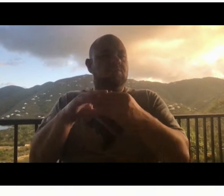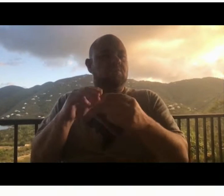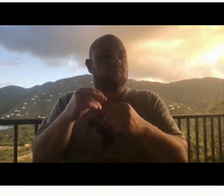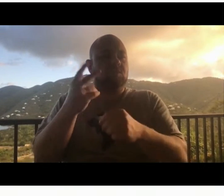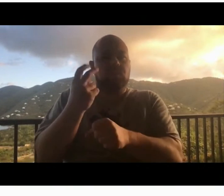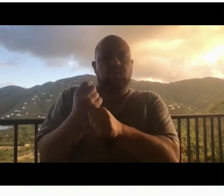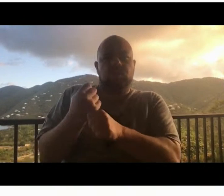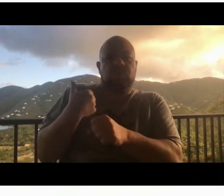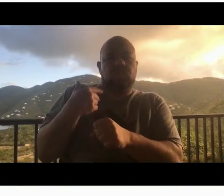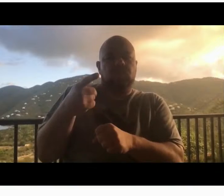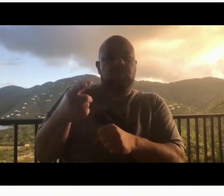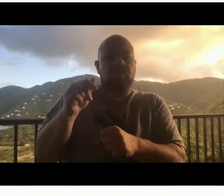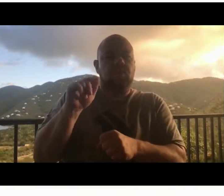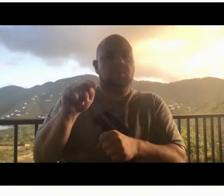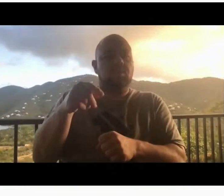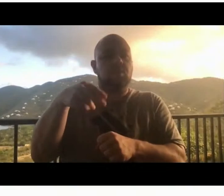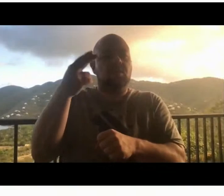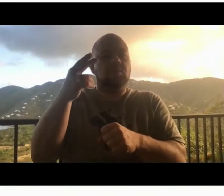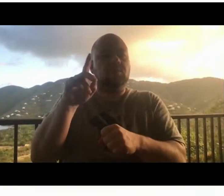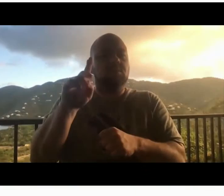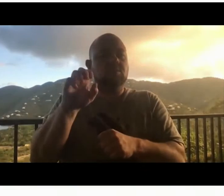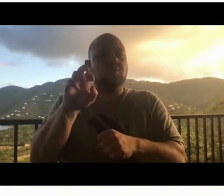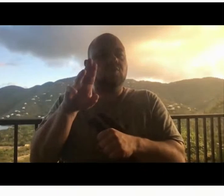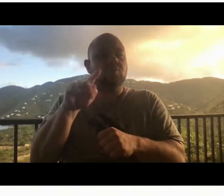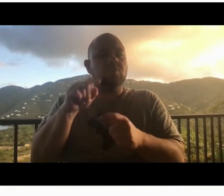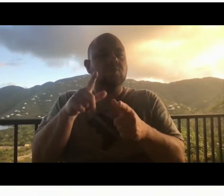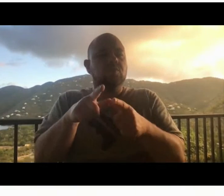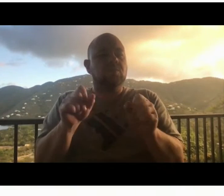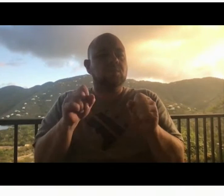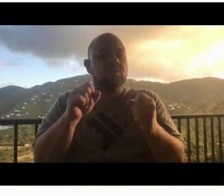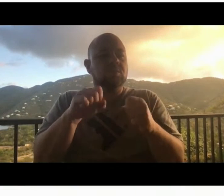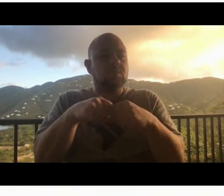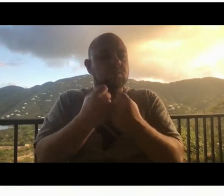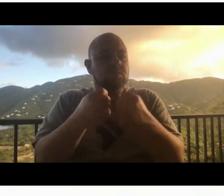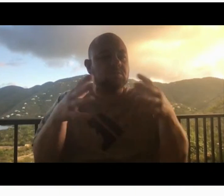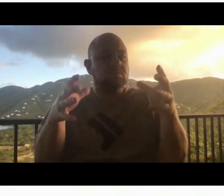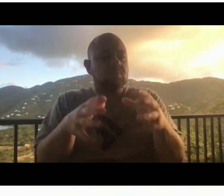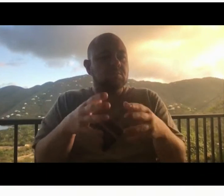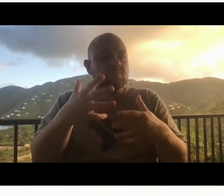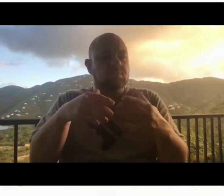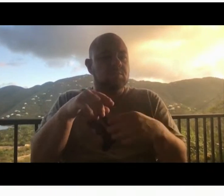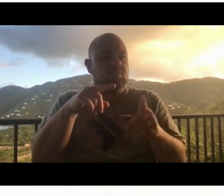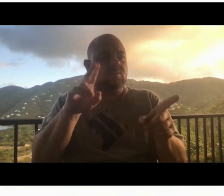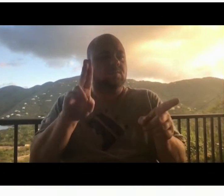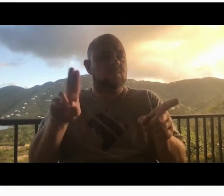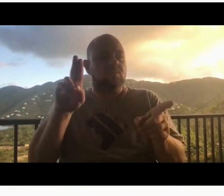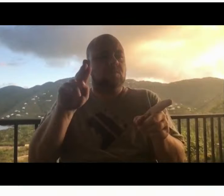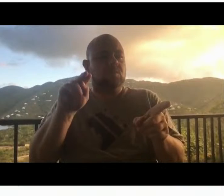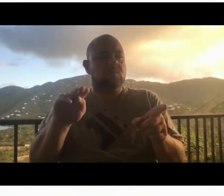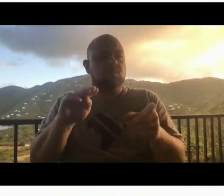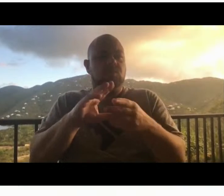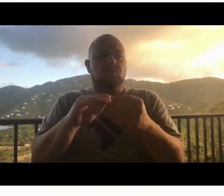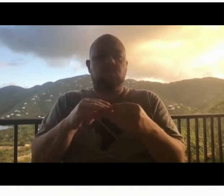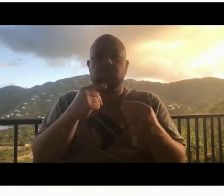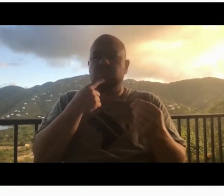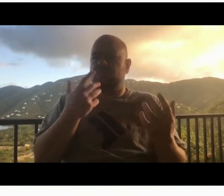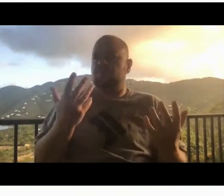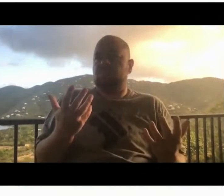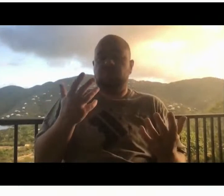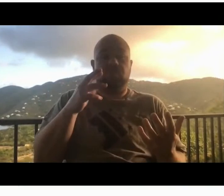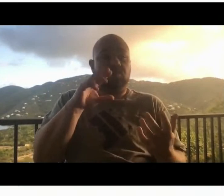These are some folks that were mentioned 2 years ago, at a high-level linguistics society at the University of New Mexico.